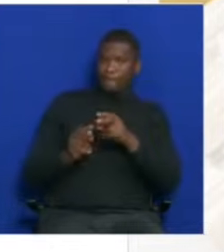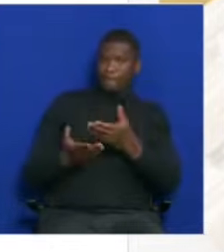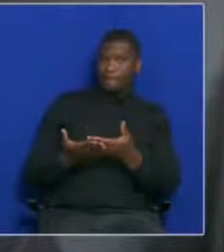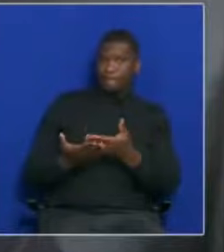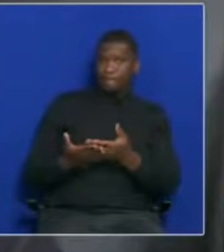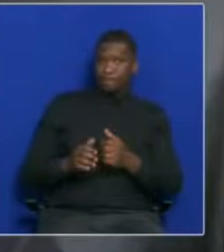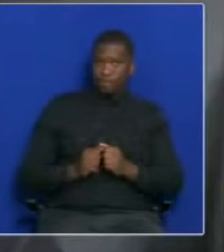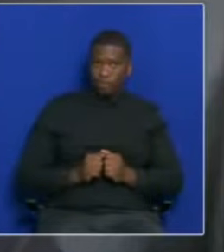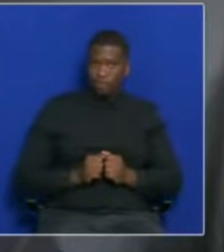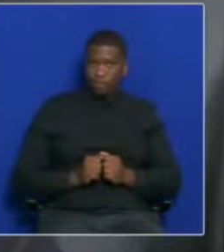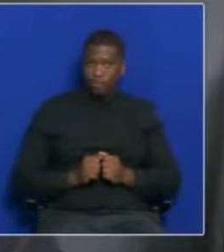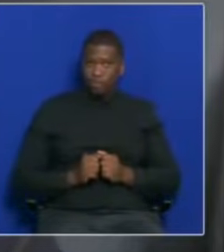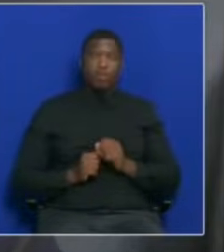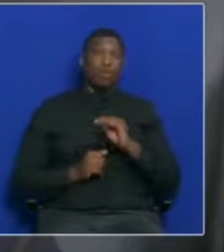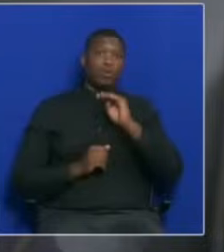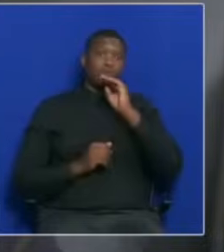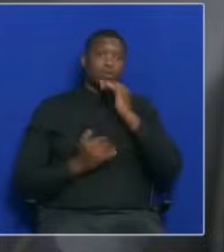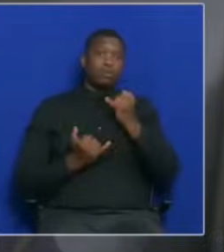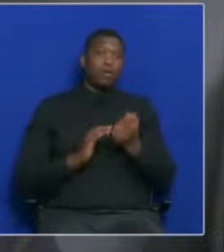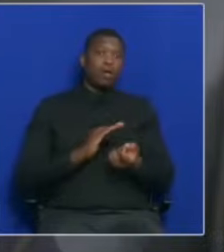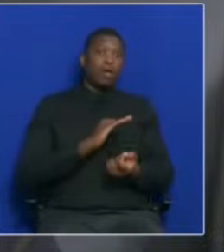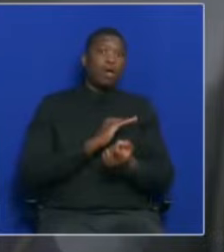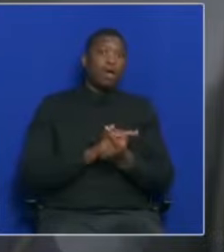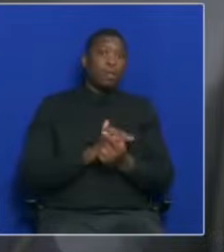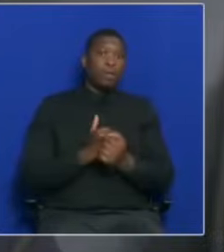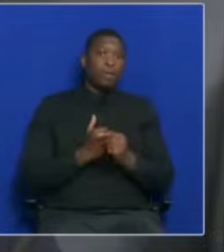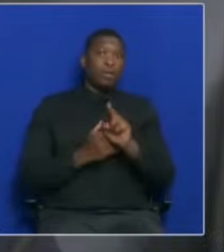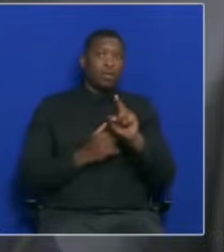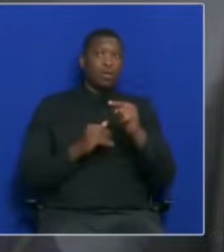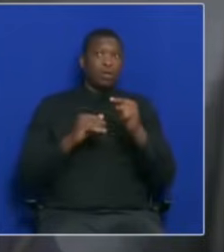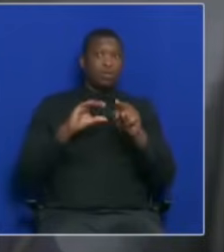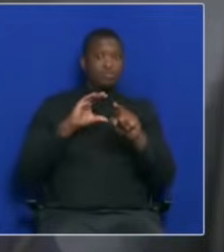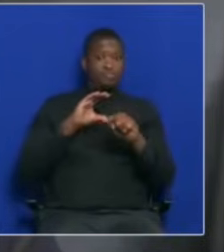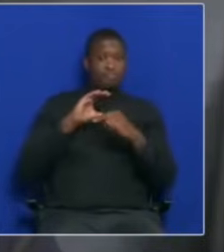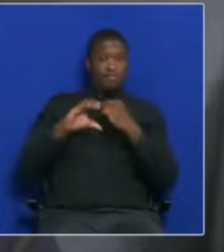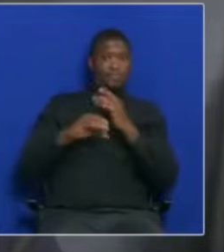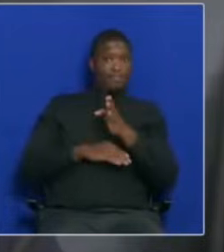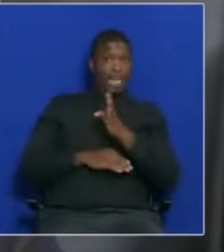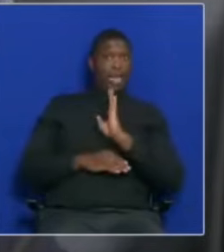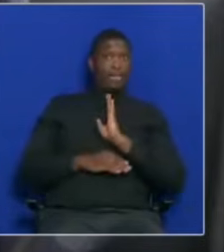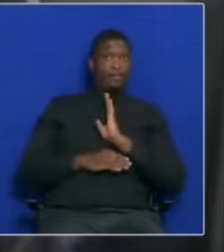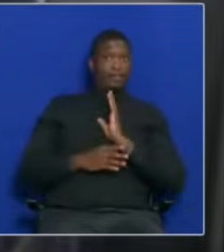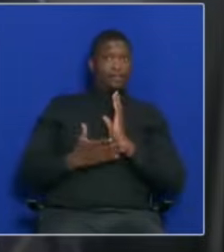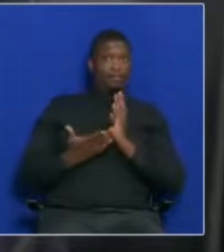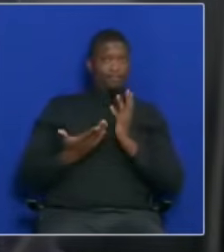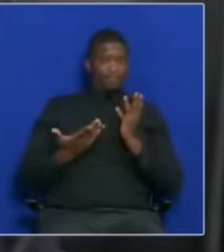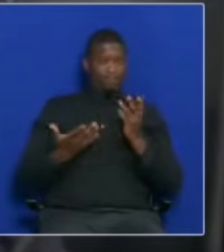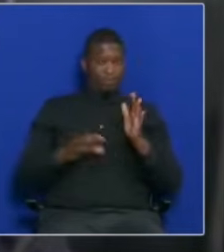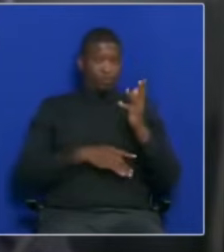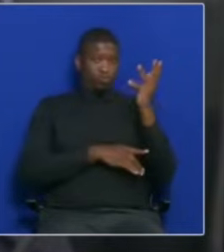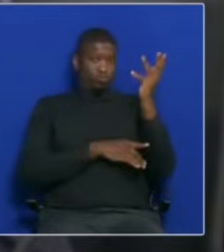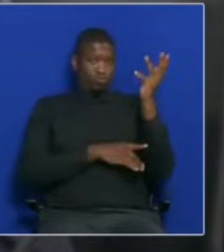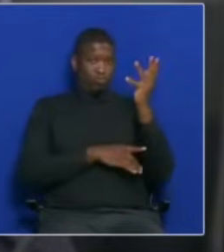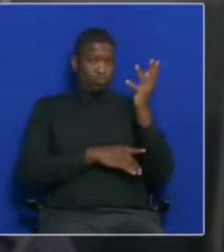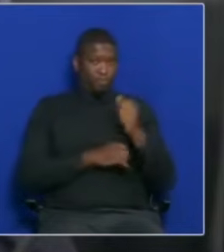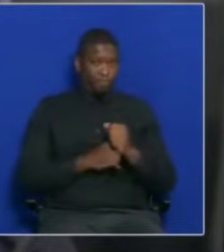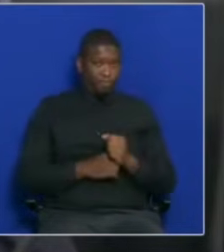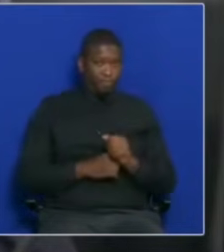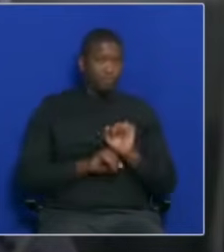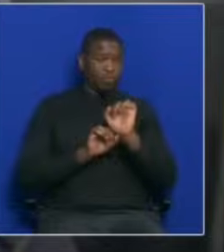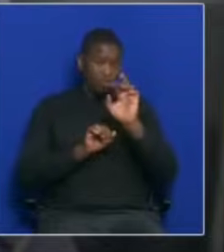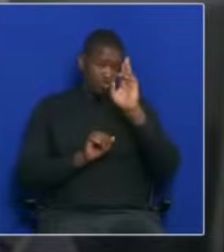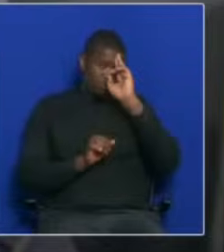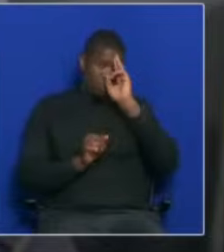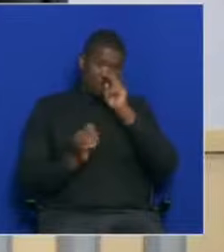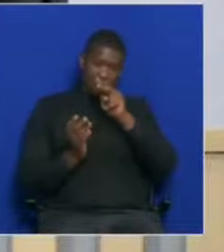So in this instance, you weren't copied. This was sent to you, this presentation. Do you recall if you read it prior to the